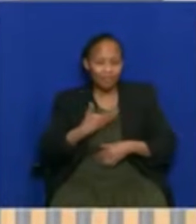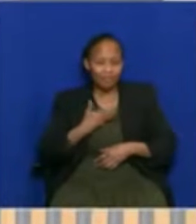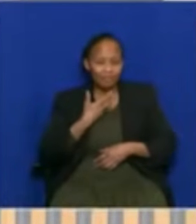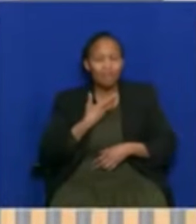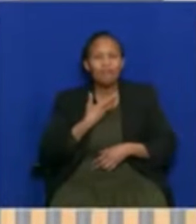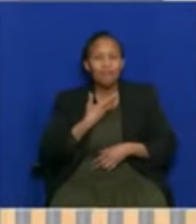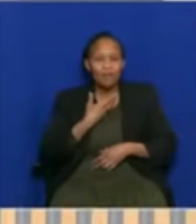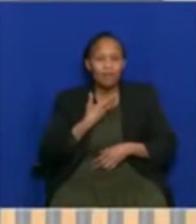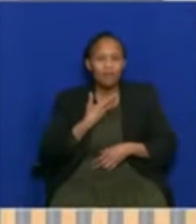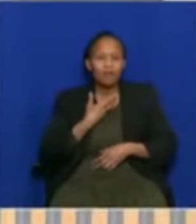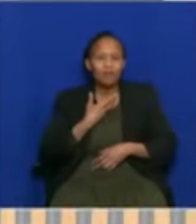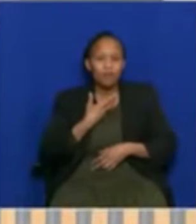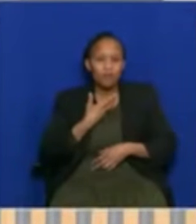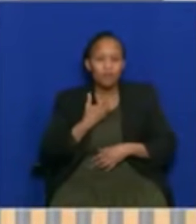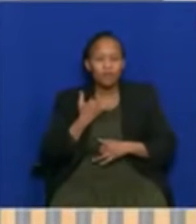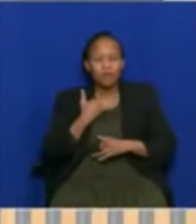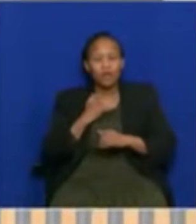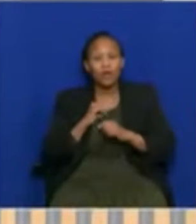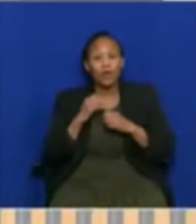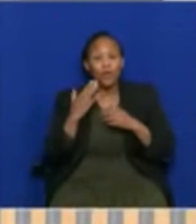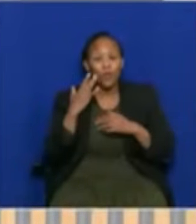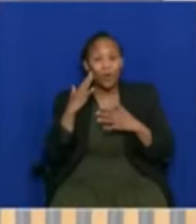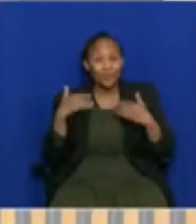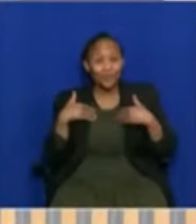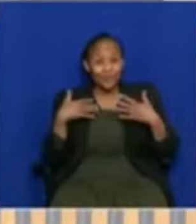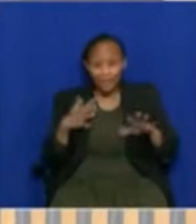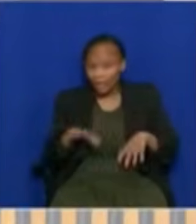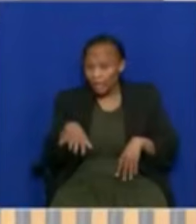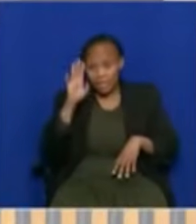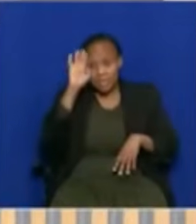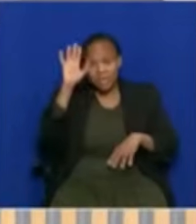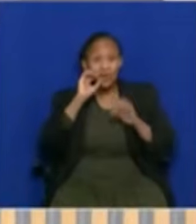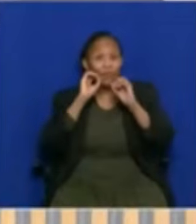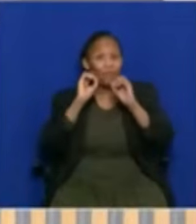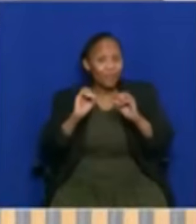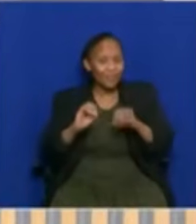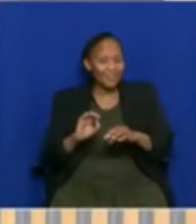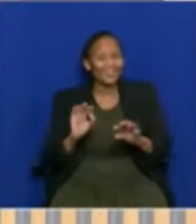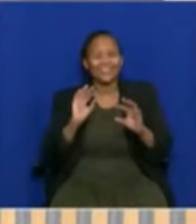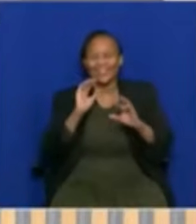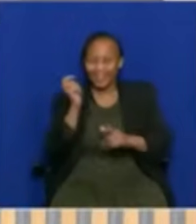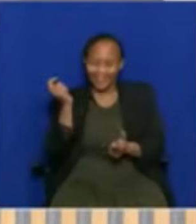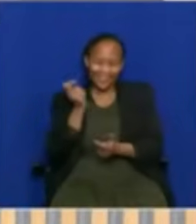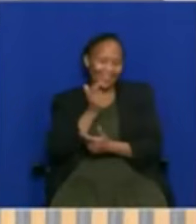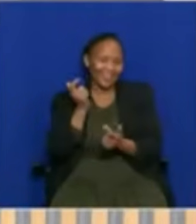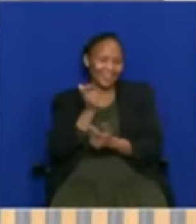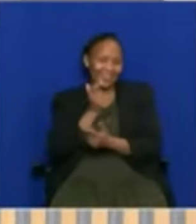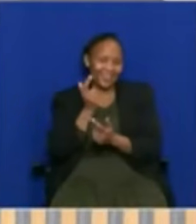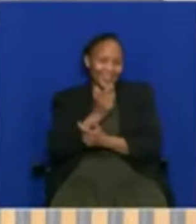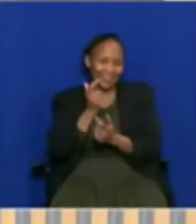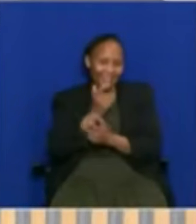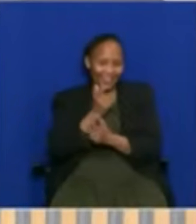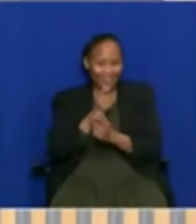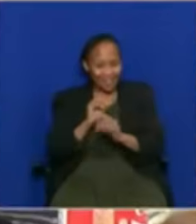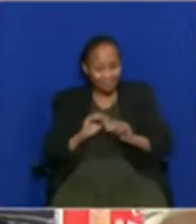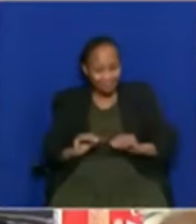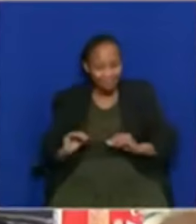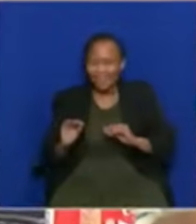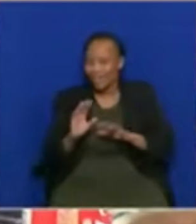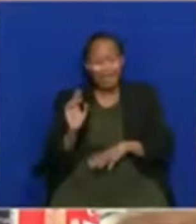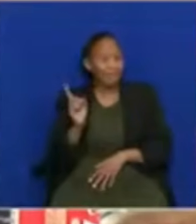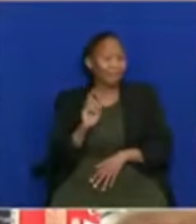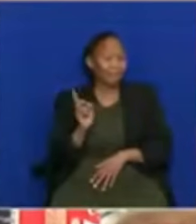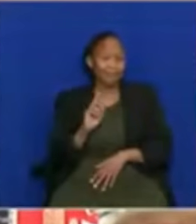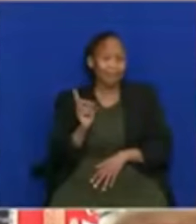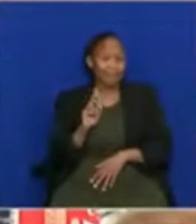me since we started, but only Mr. I never. Don't try to promote yourself. I